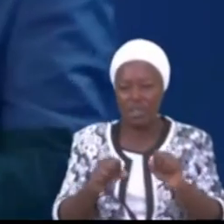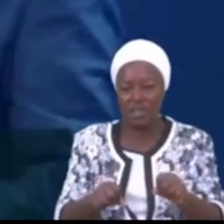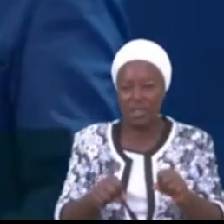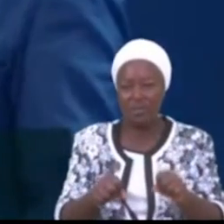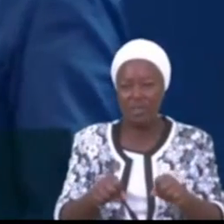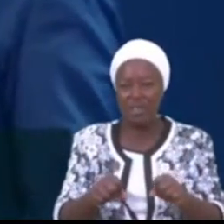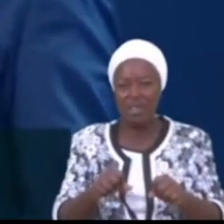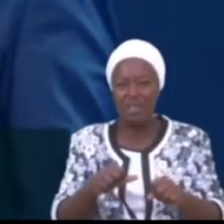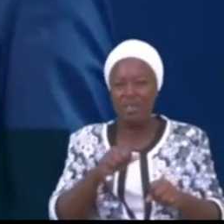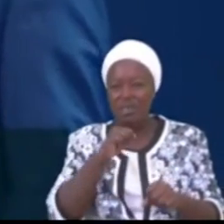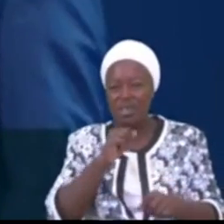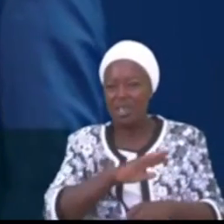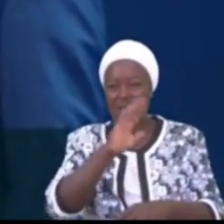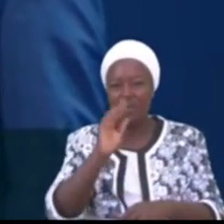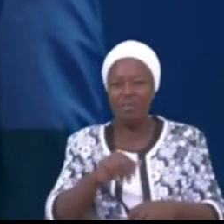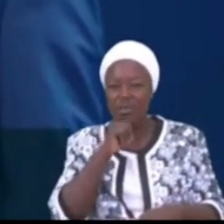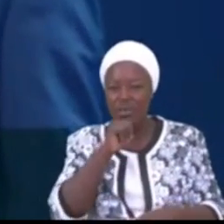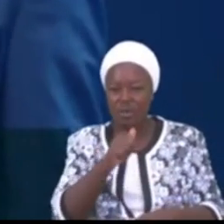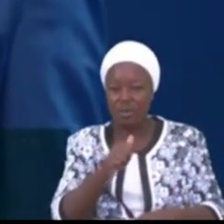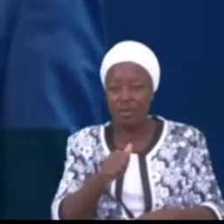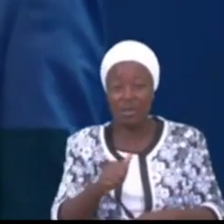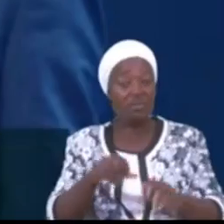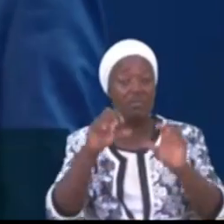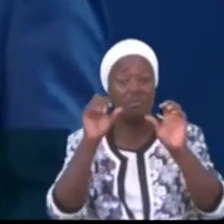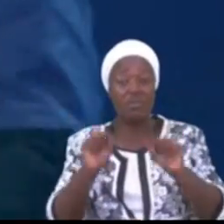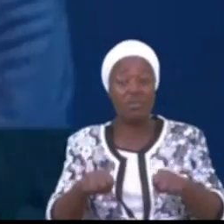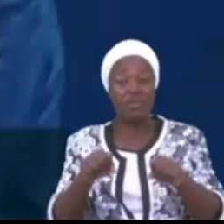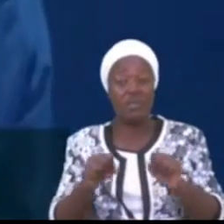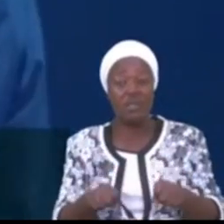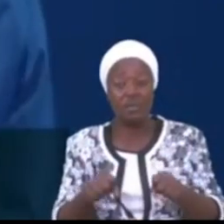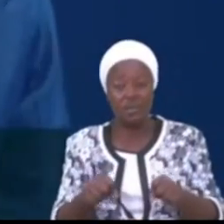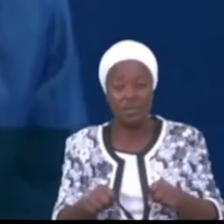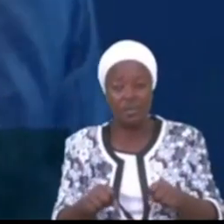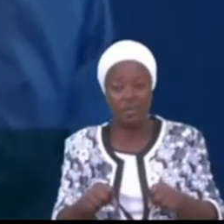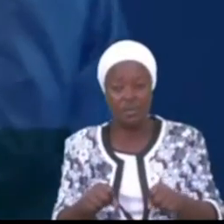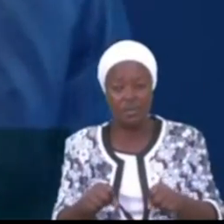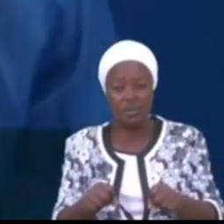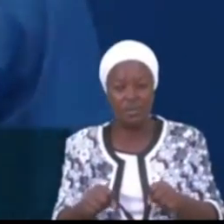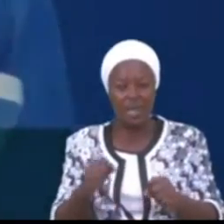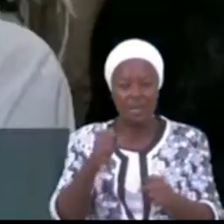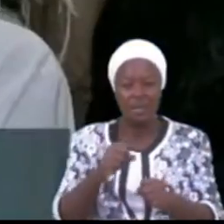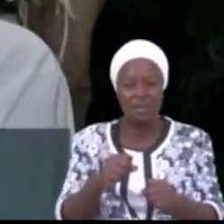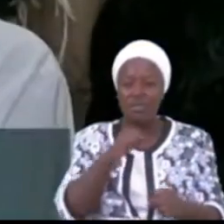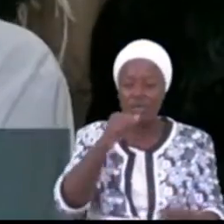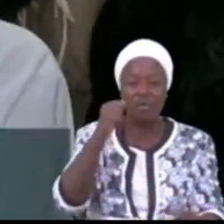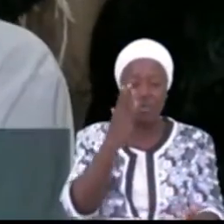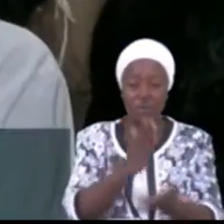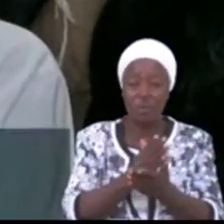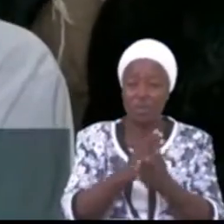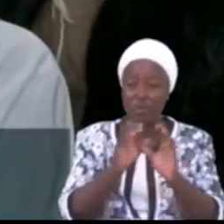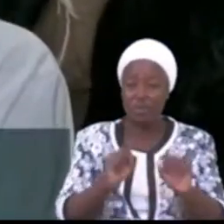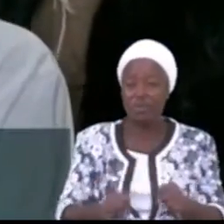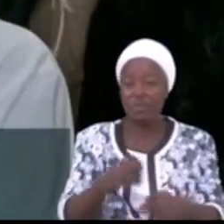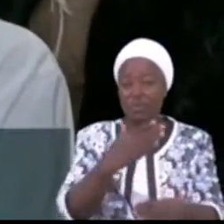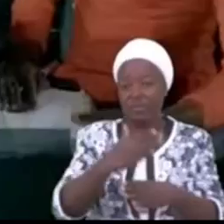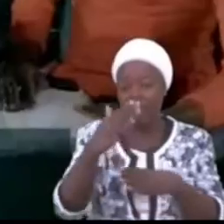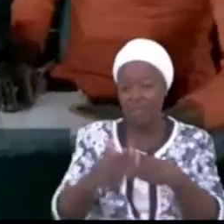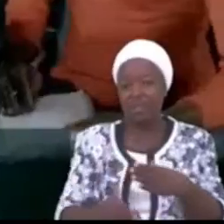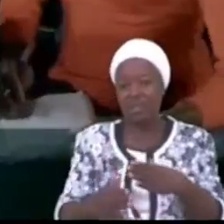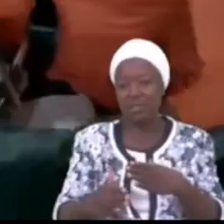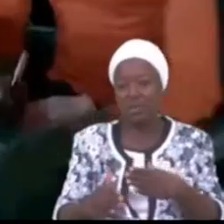through faithfulness as conquerors. You'll be a conqueror. I will be a